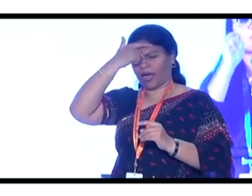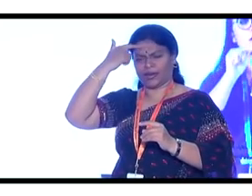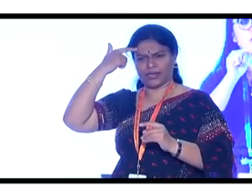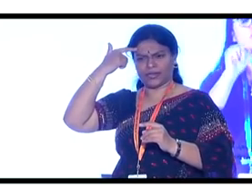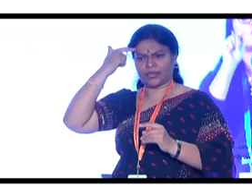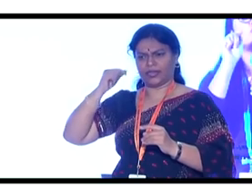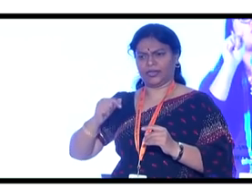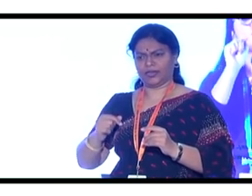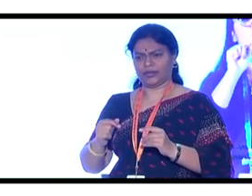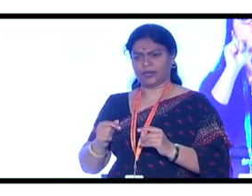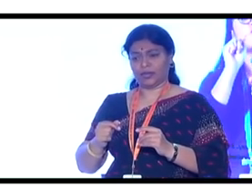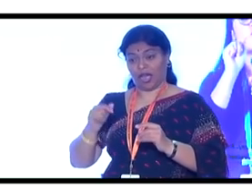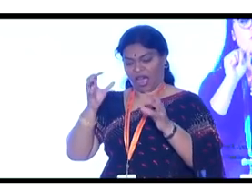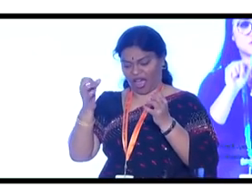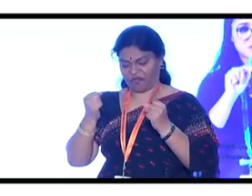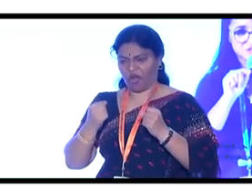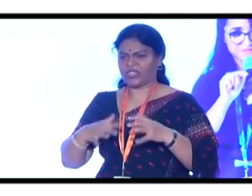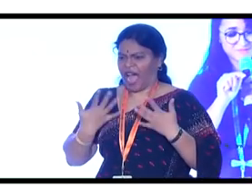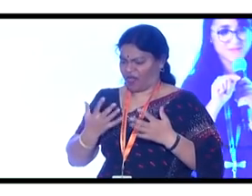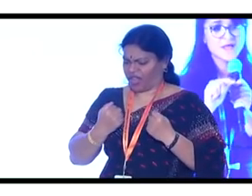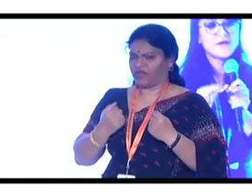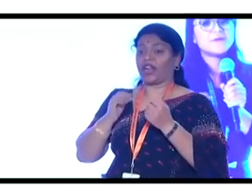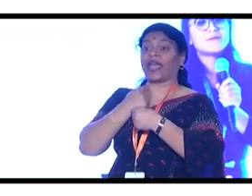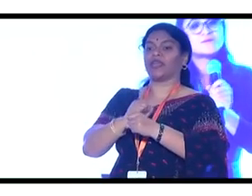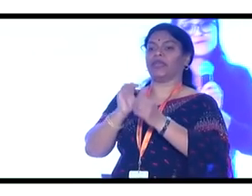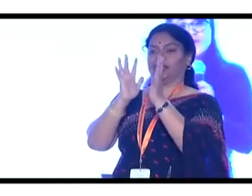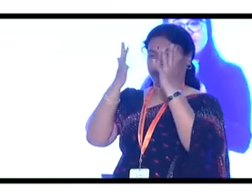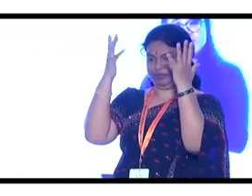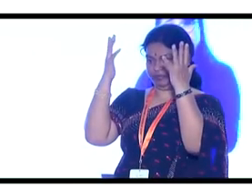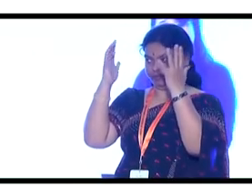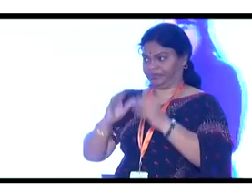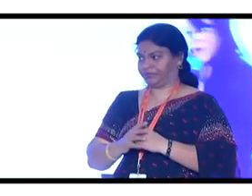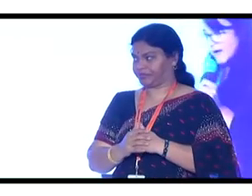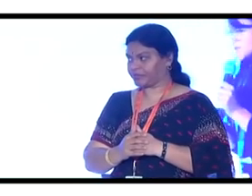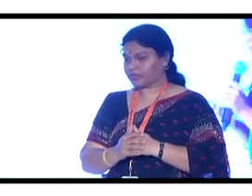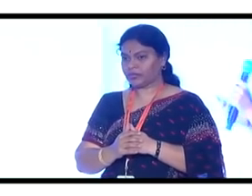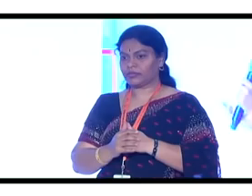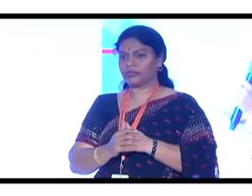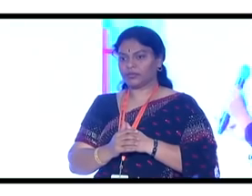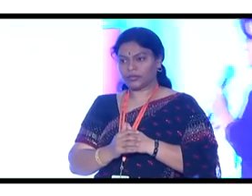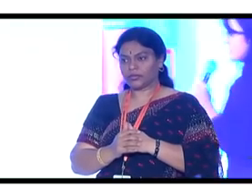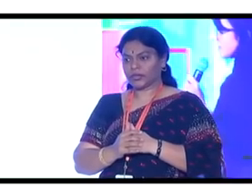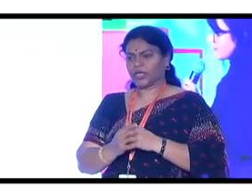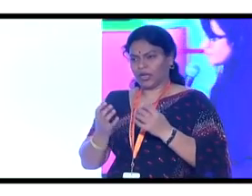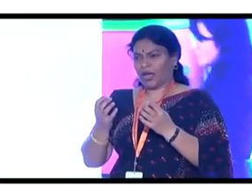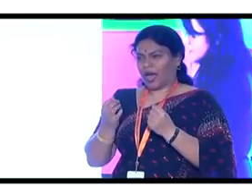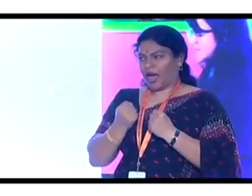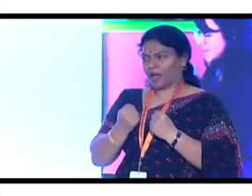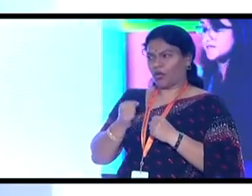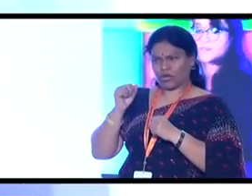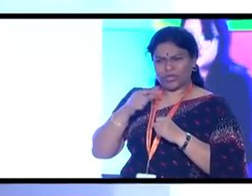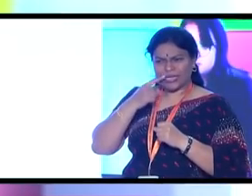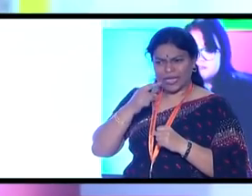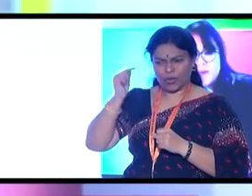the manner you want. So I just want a poem